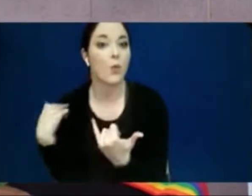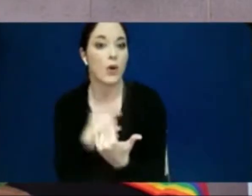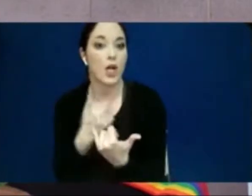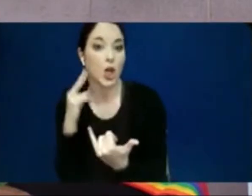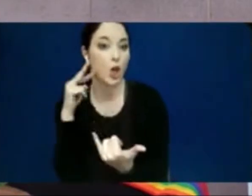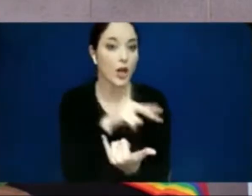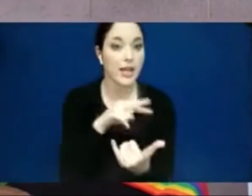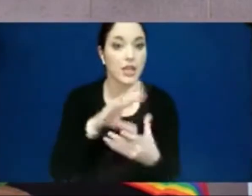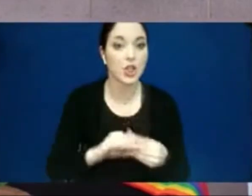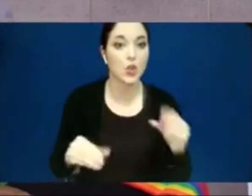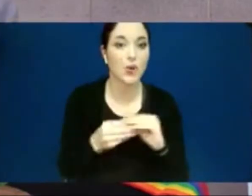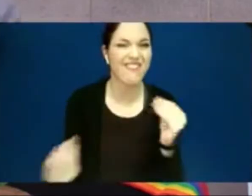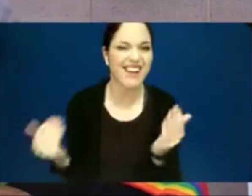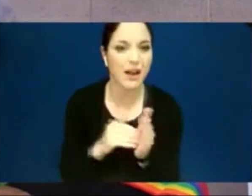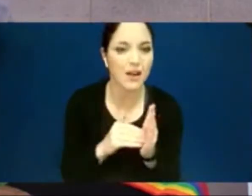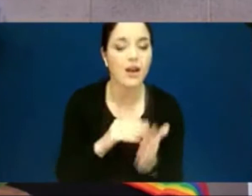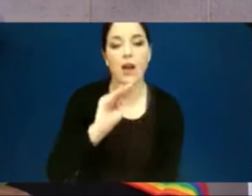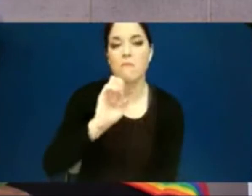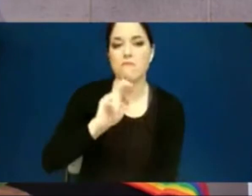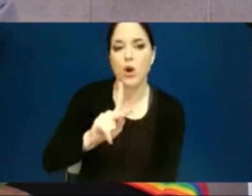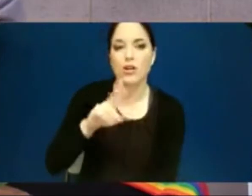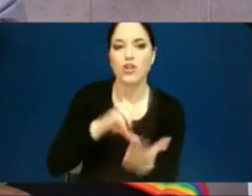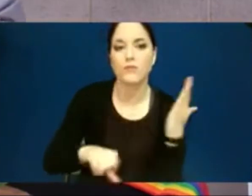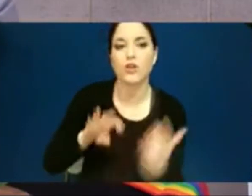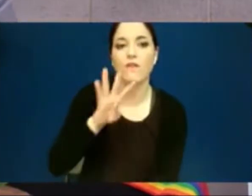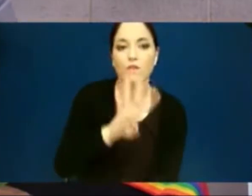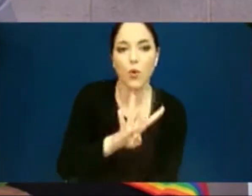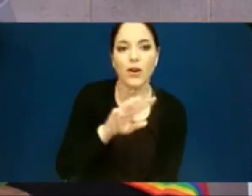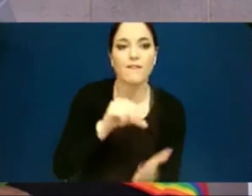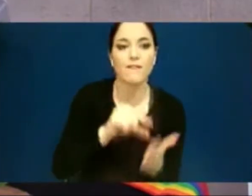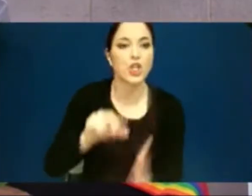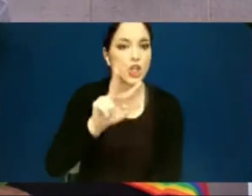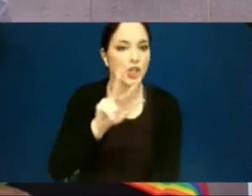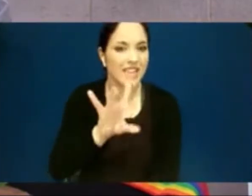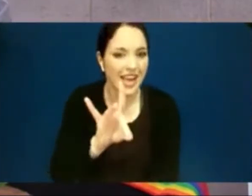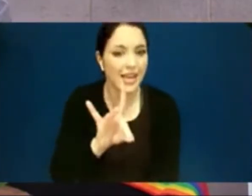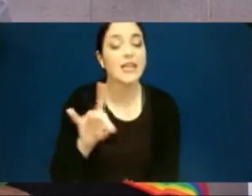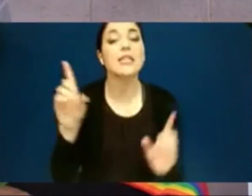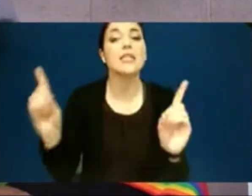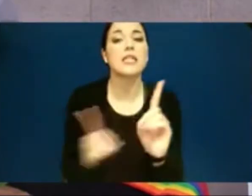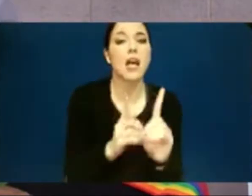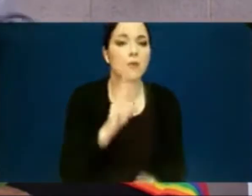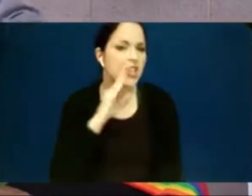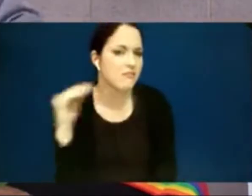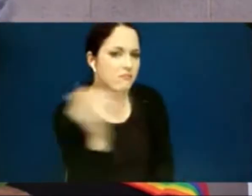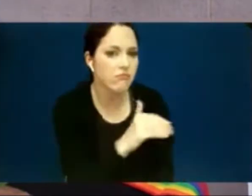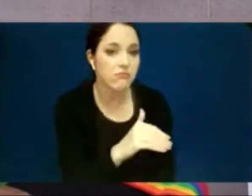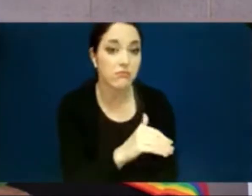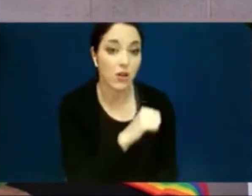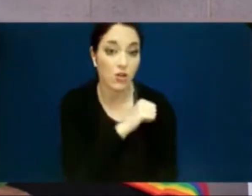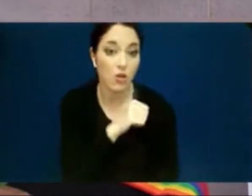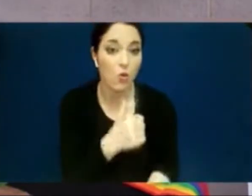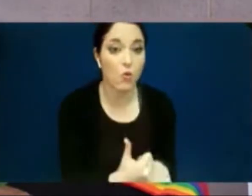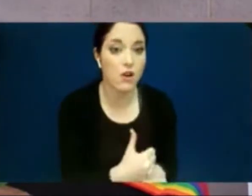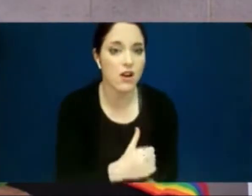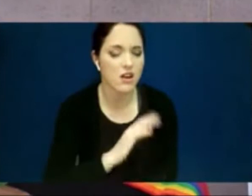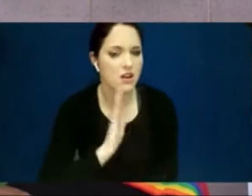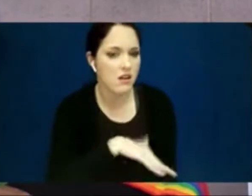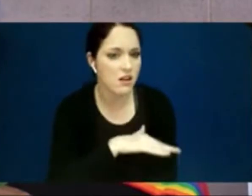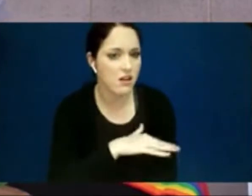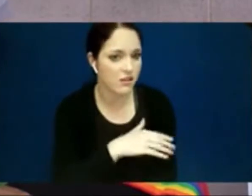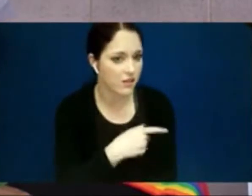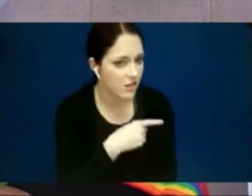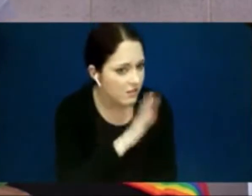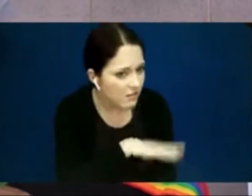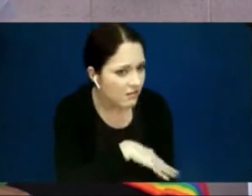the disciples call out, they wake Jesus up, and with authority, grounded in peace,